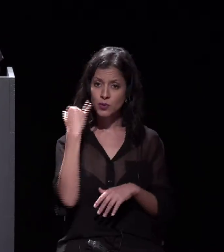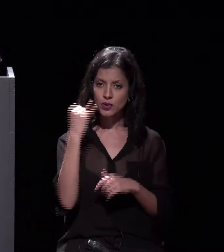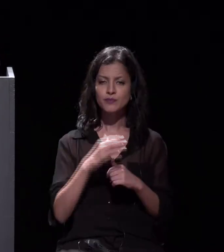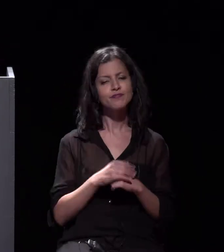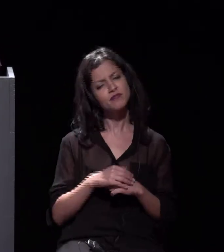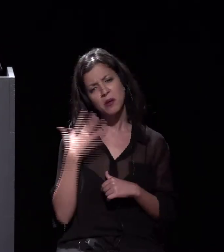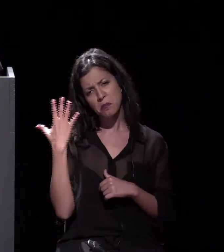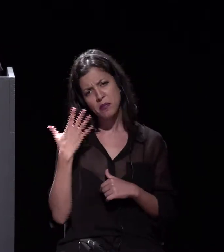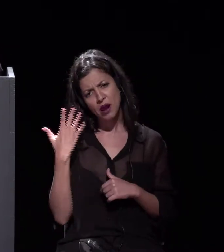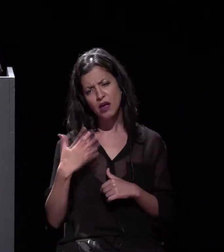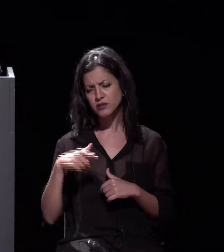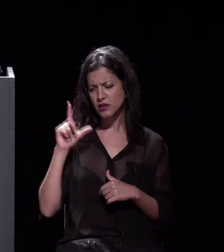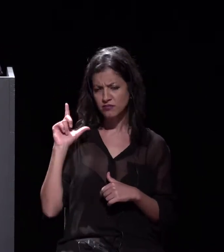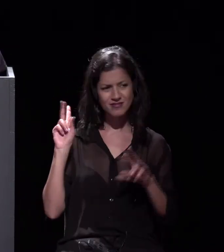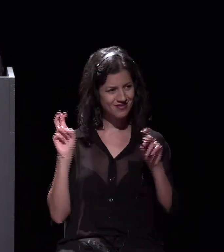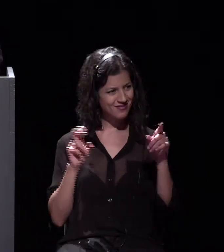the idea that